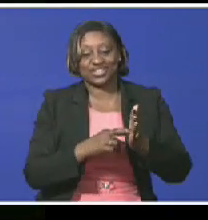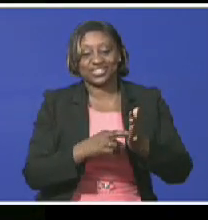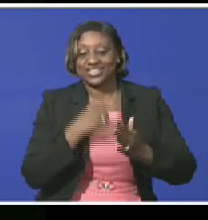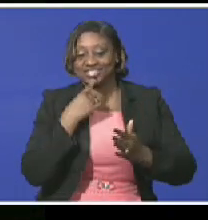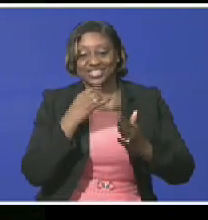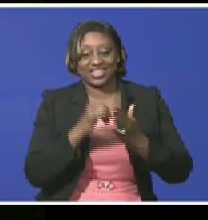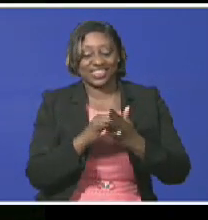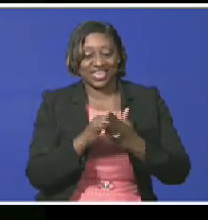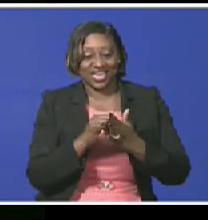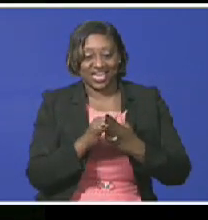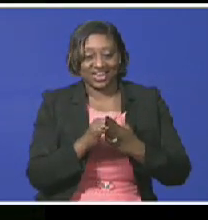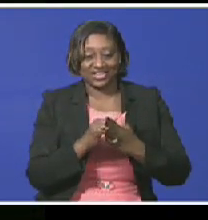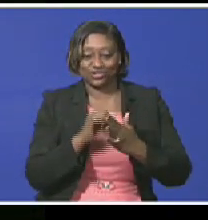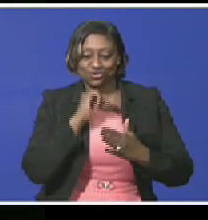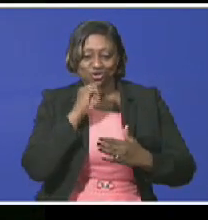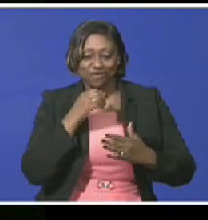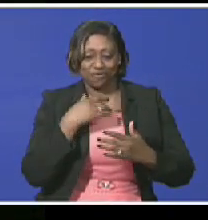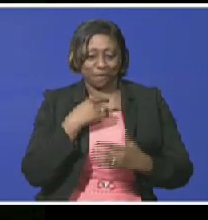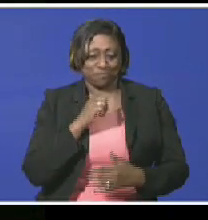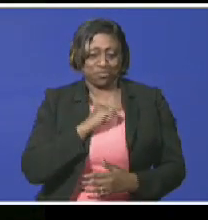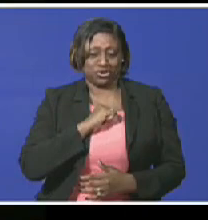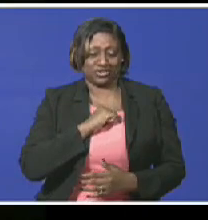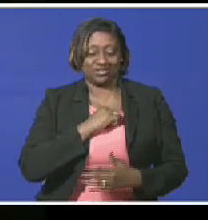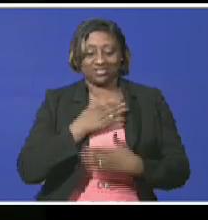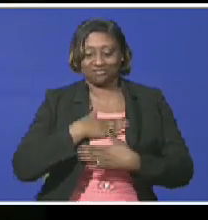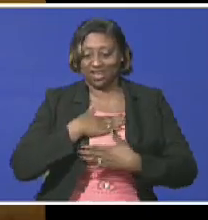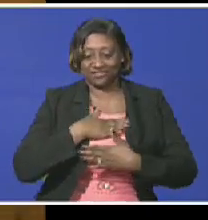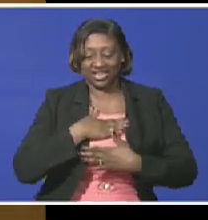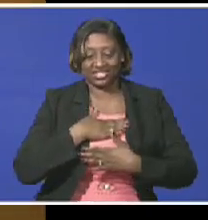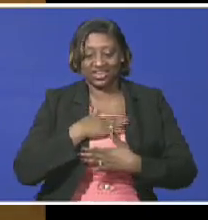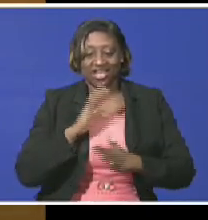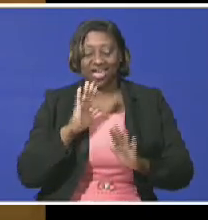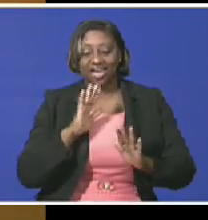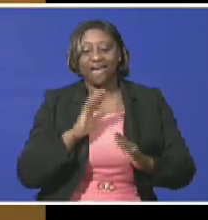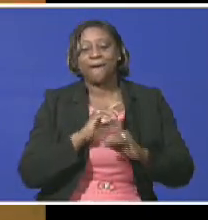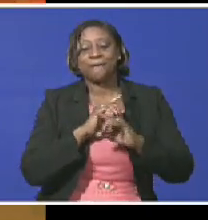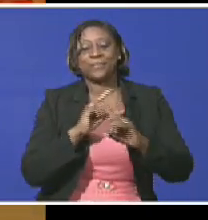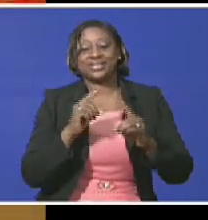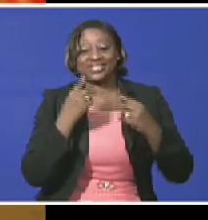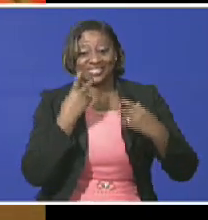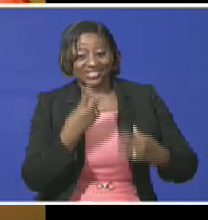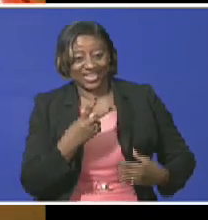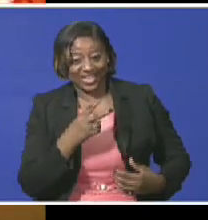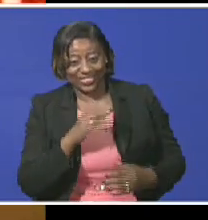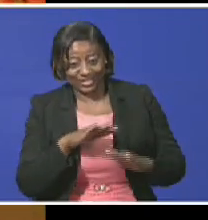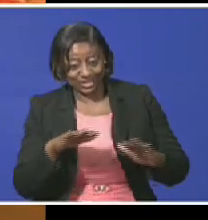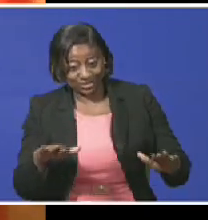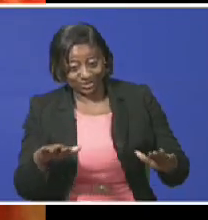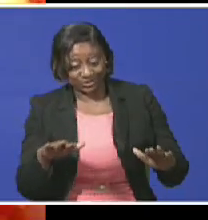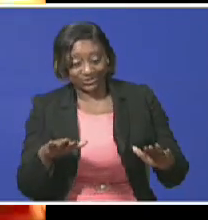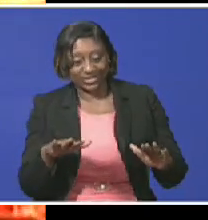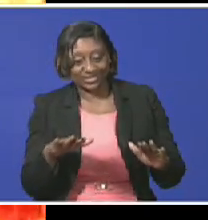personal gratification or anything. I just get the enjoyment out of seeing the children